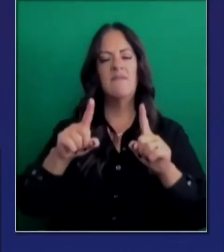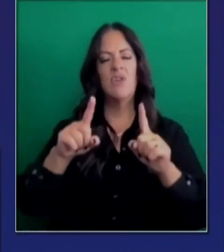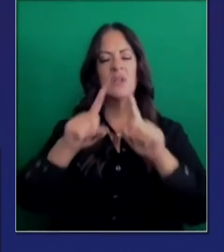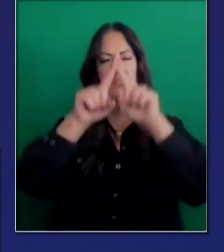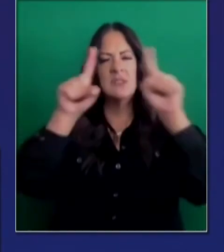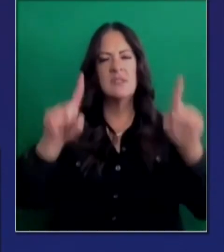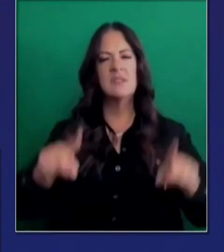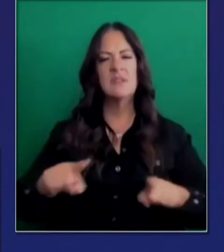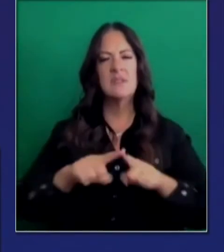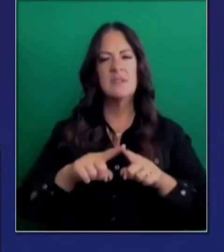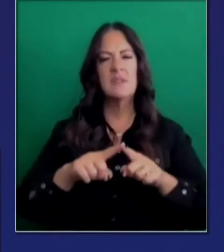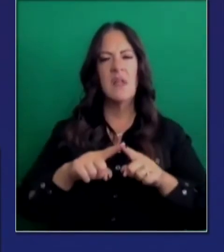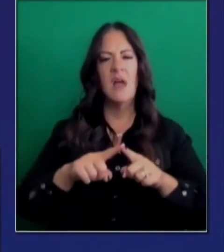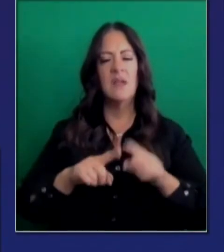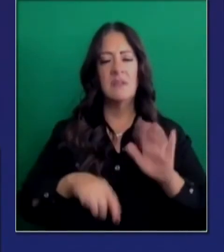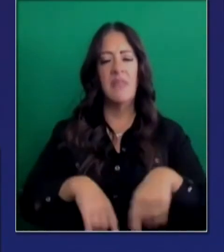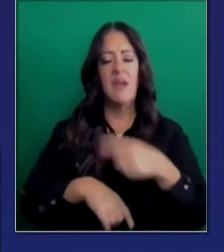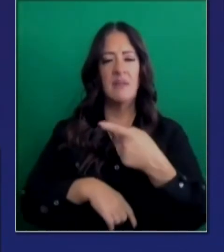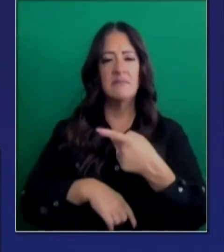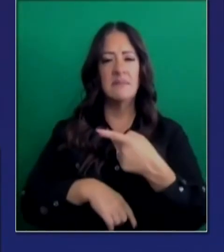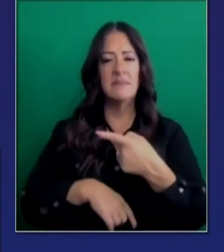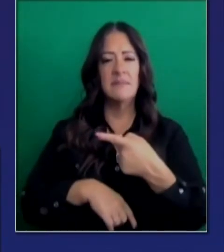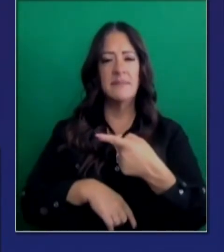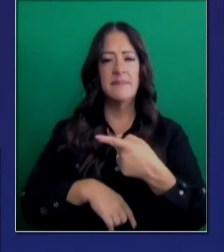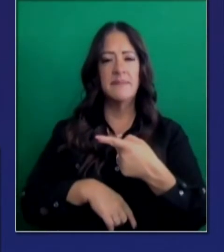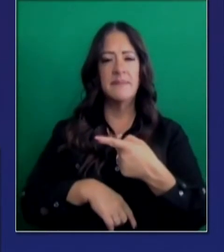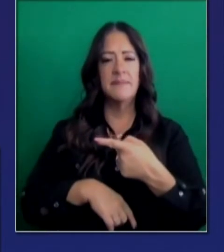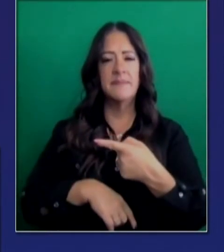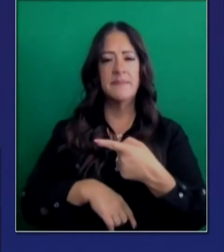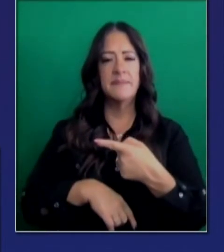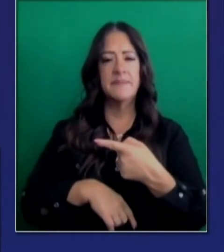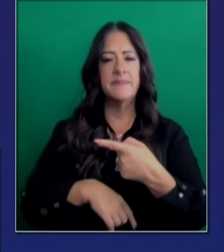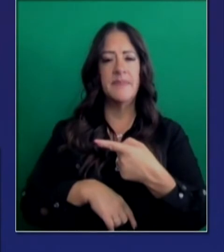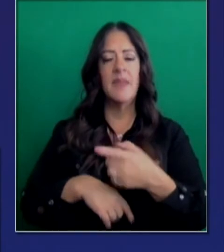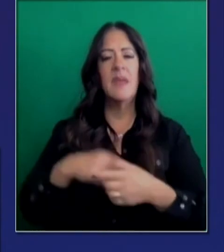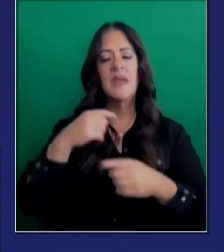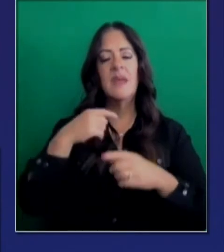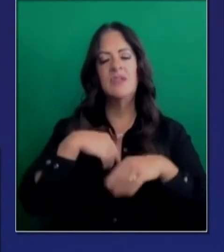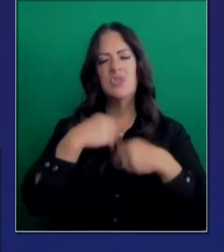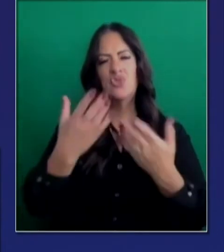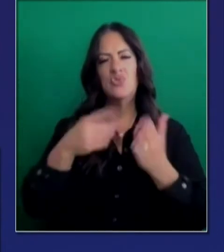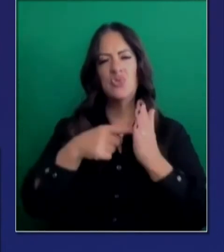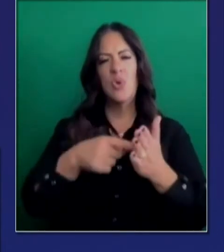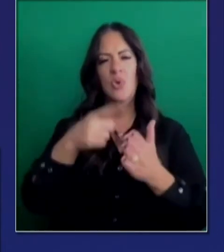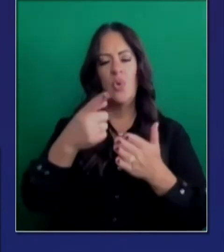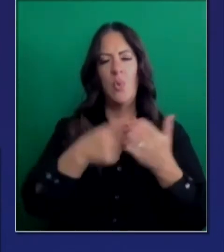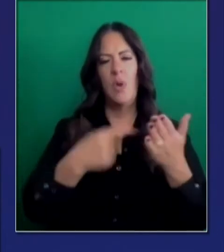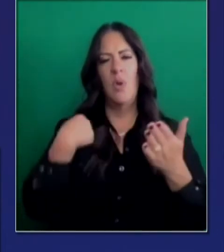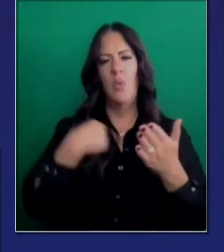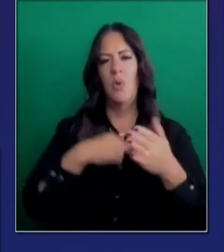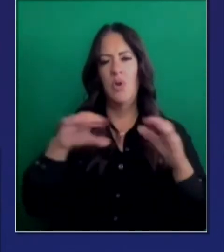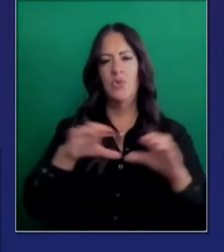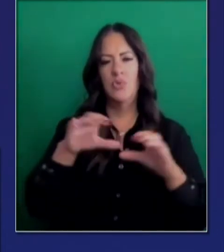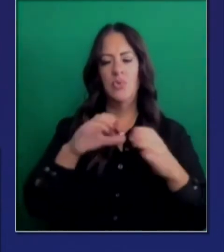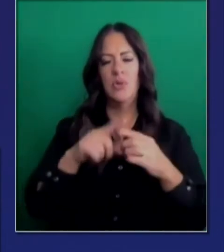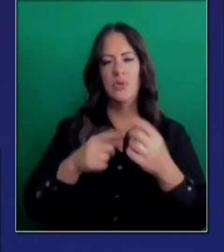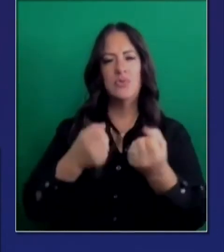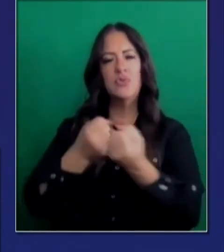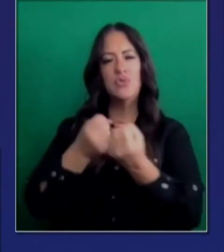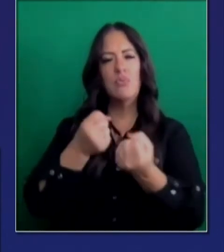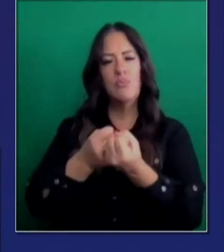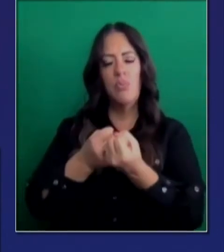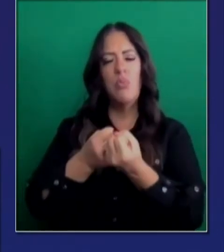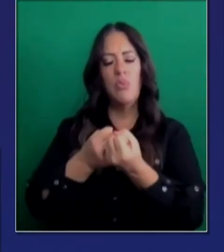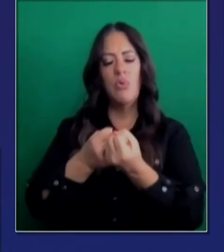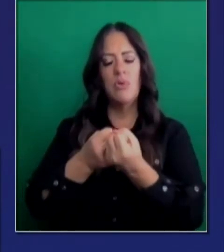of supporting our efforts at the local level and expanding our reach nationally in terms of getting